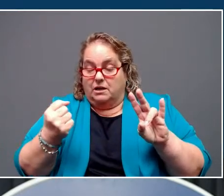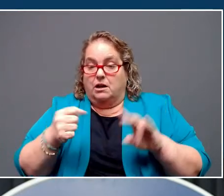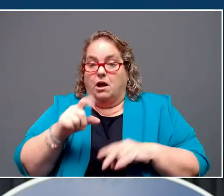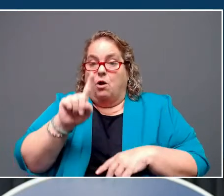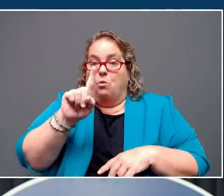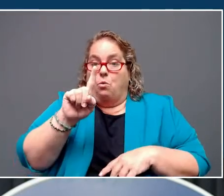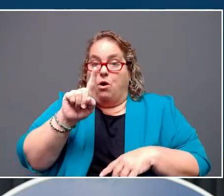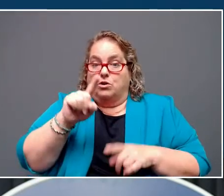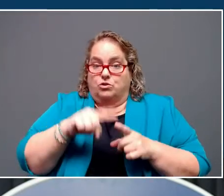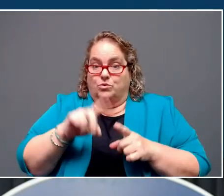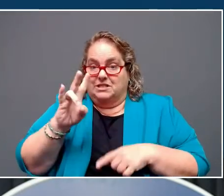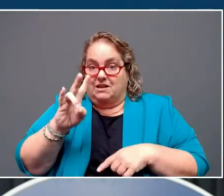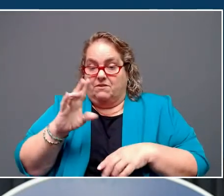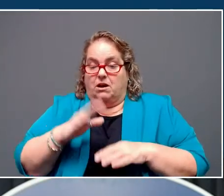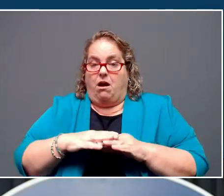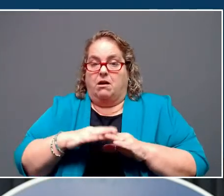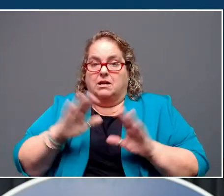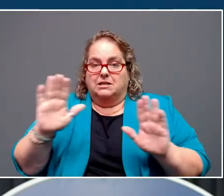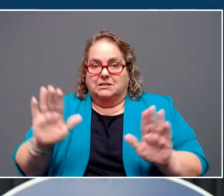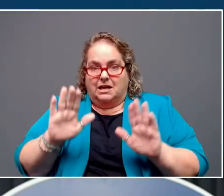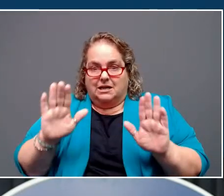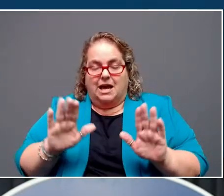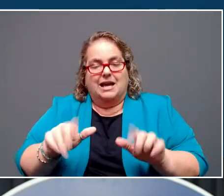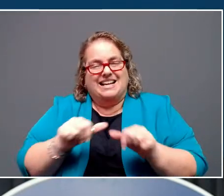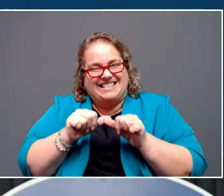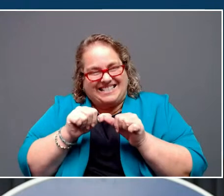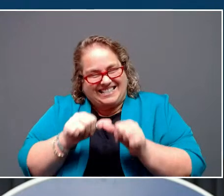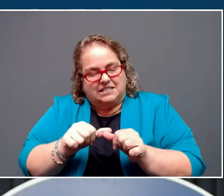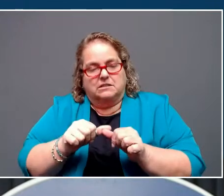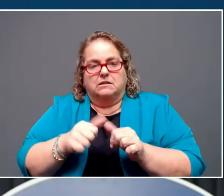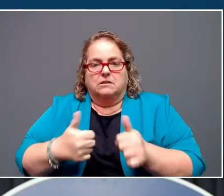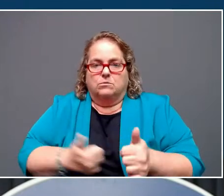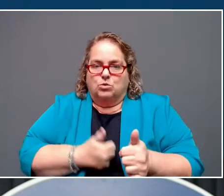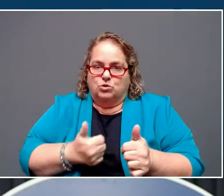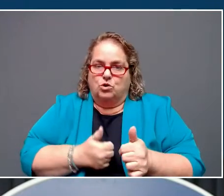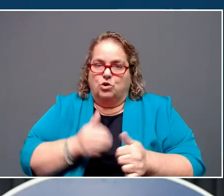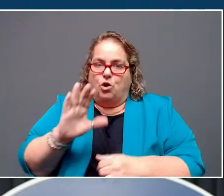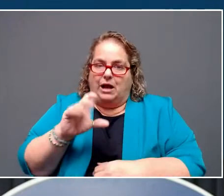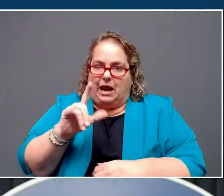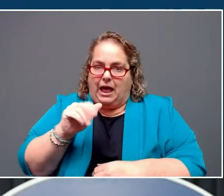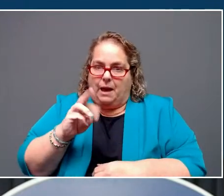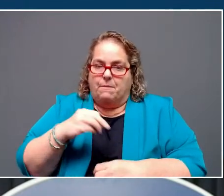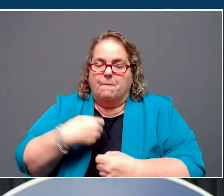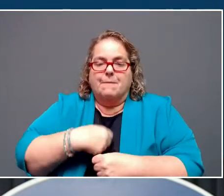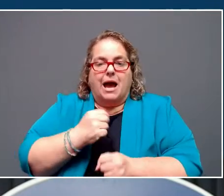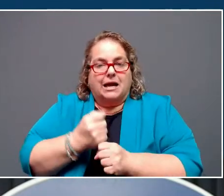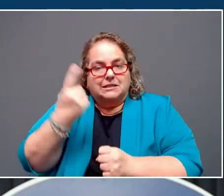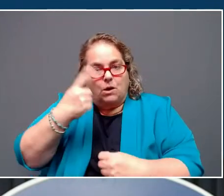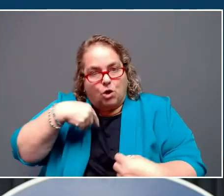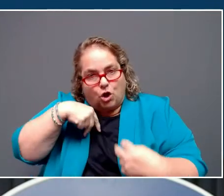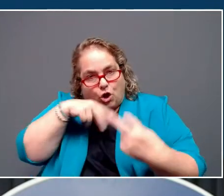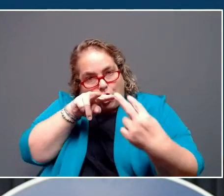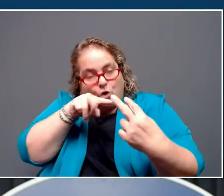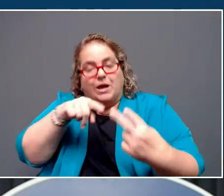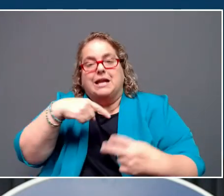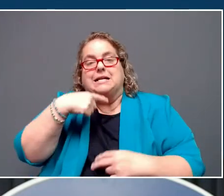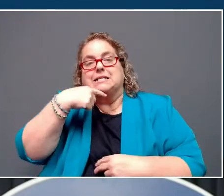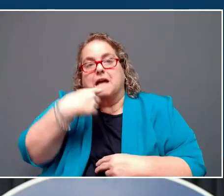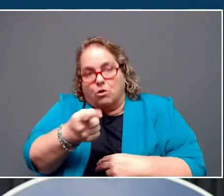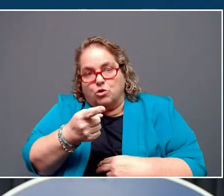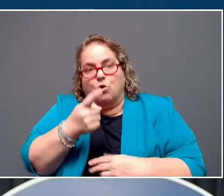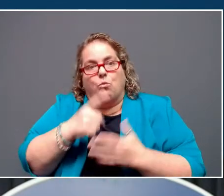Sunday. Keep pursuing your claim. Make somebody look you in the eye and tell you what else you